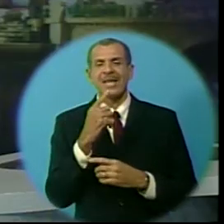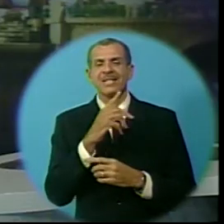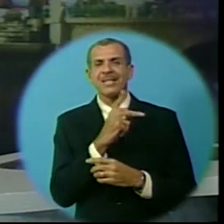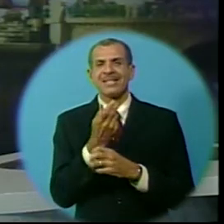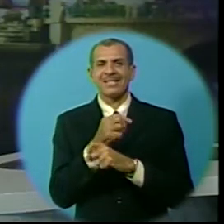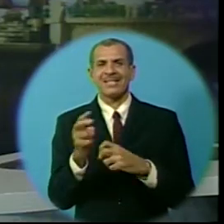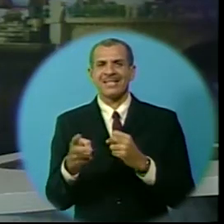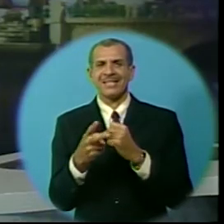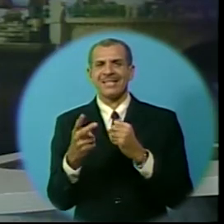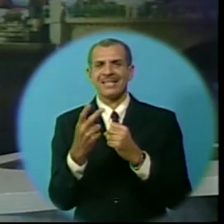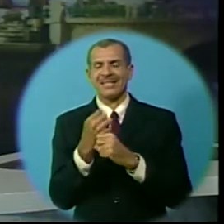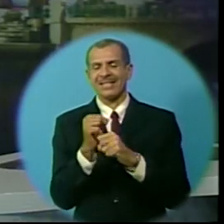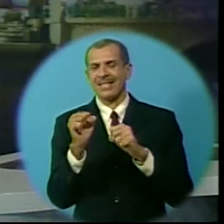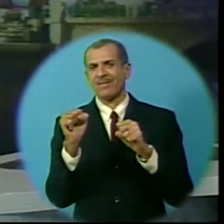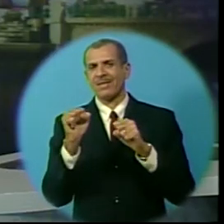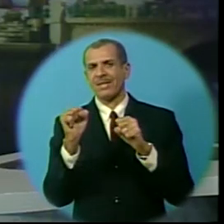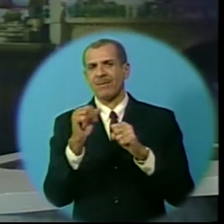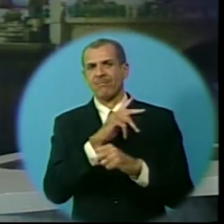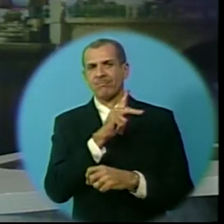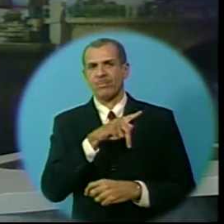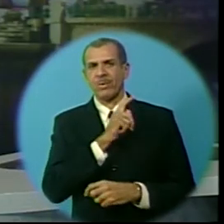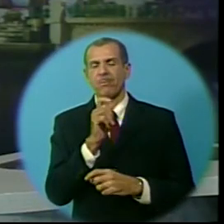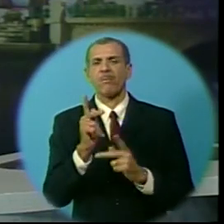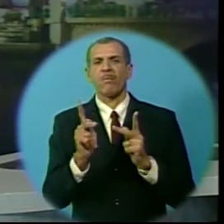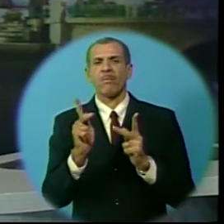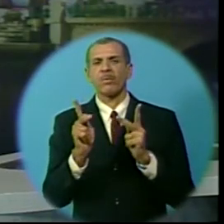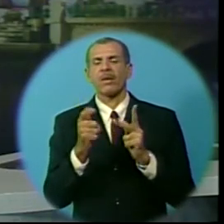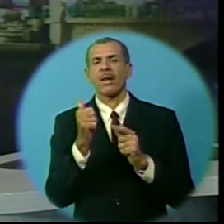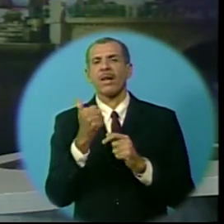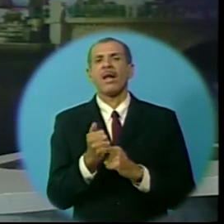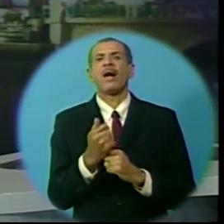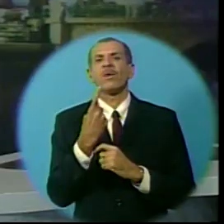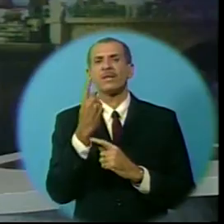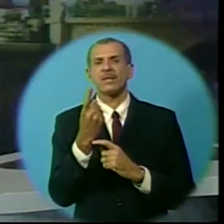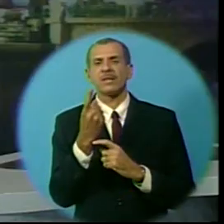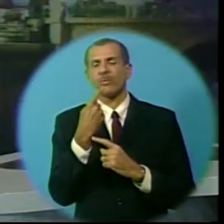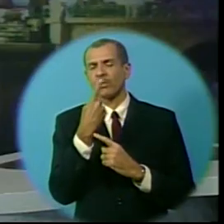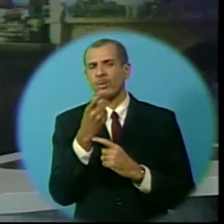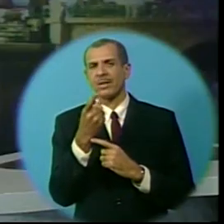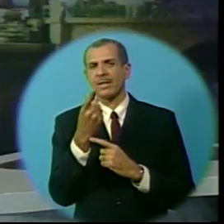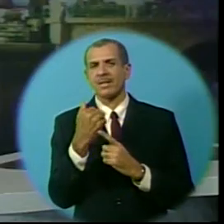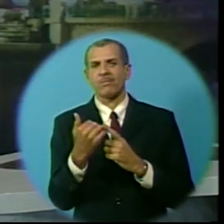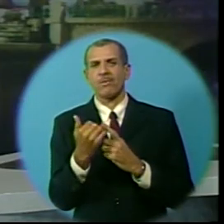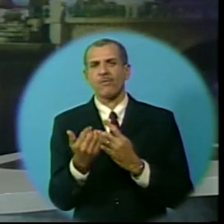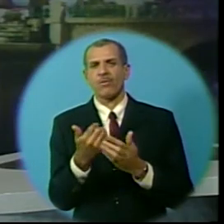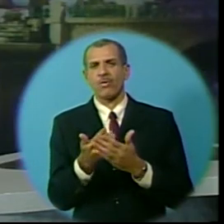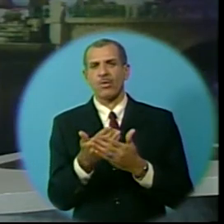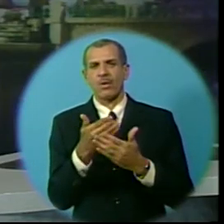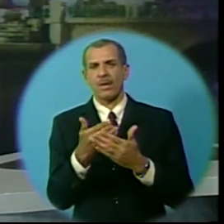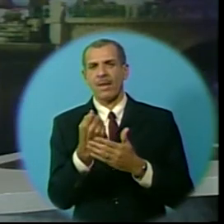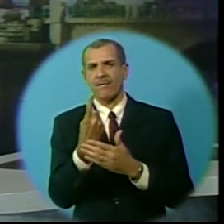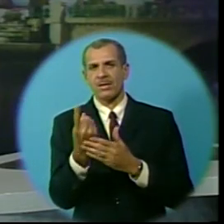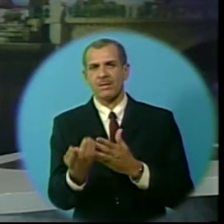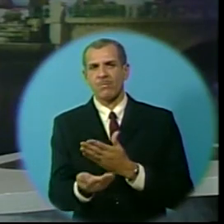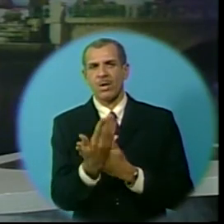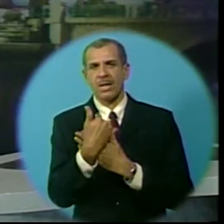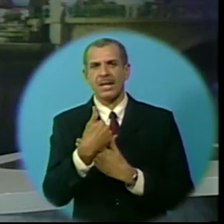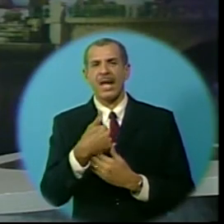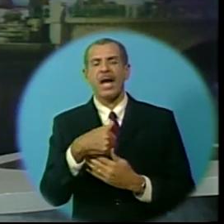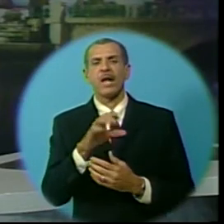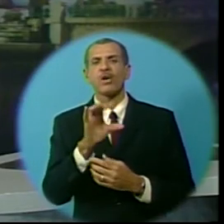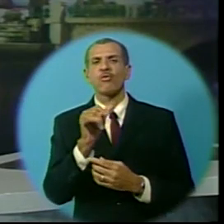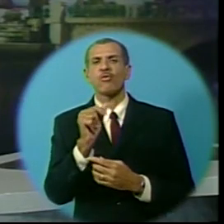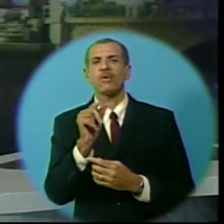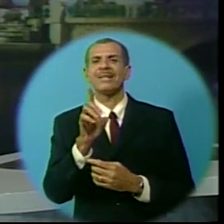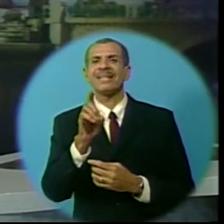and crew responded to reports of an incident at Marshall Trading just before 11 this morning. As a result, crew